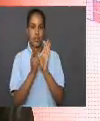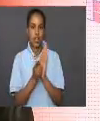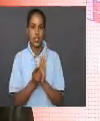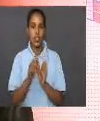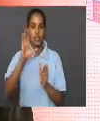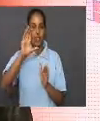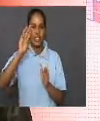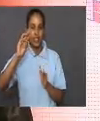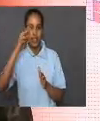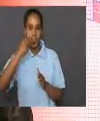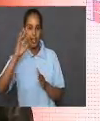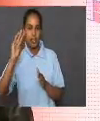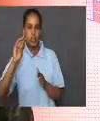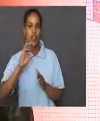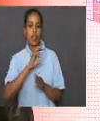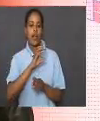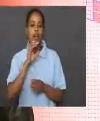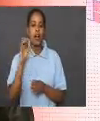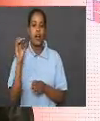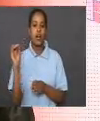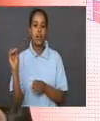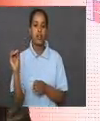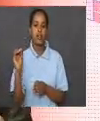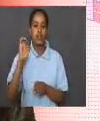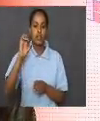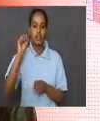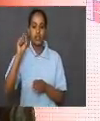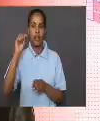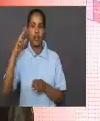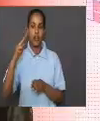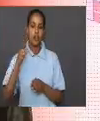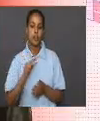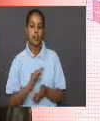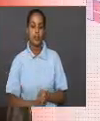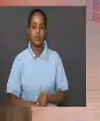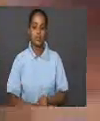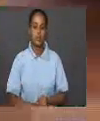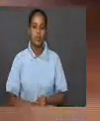benzene, ether, and chloroform.